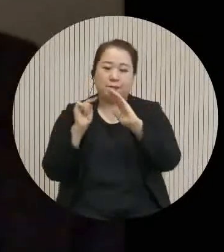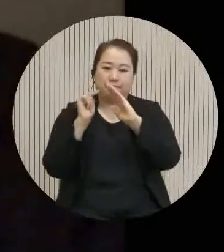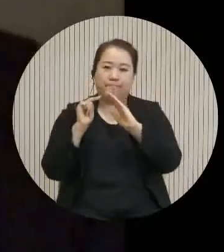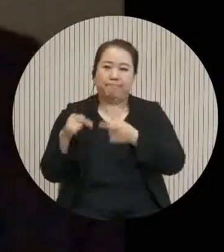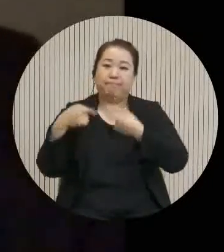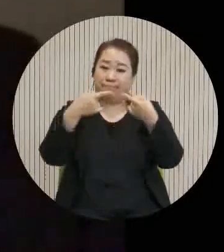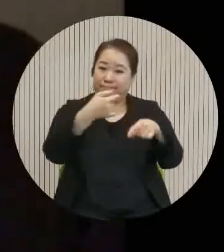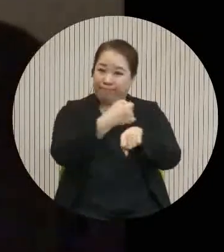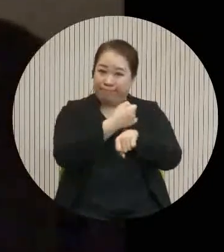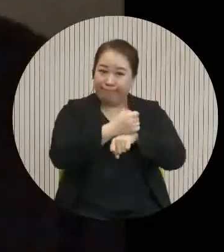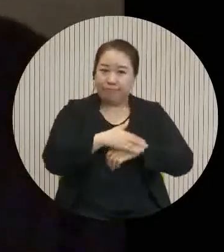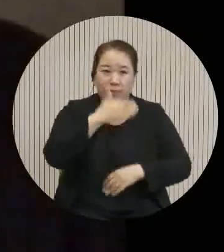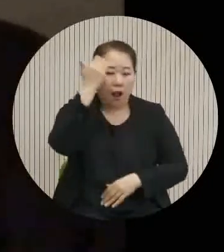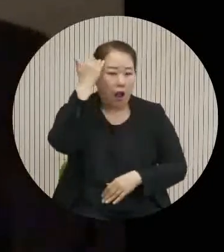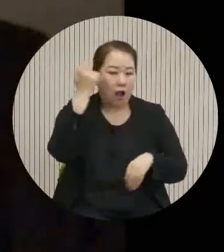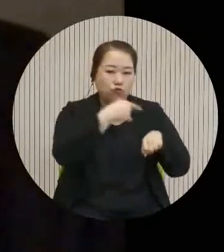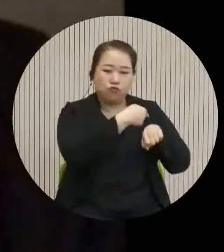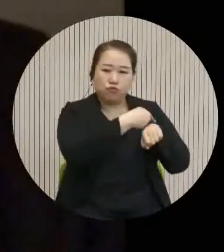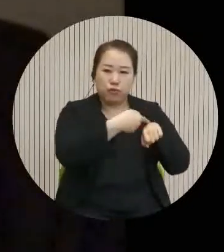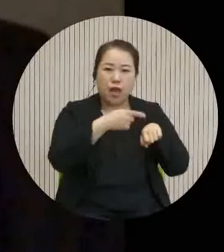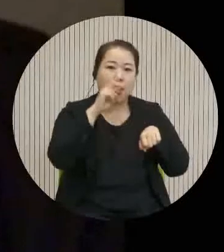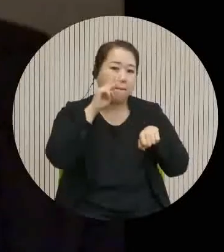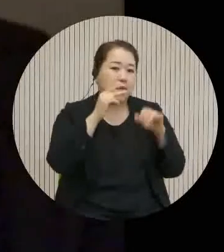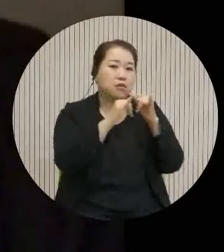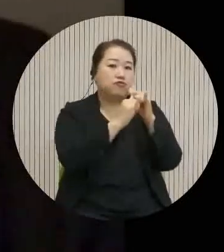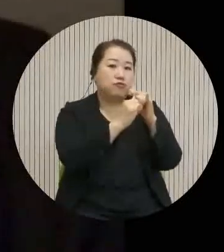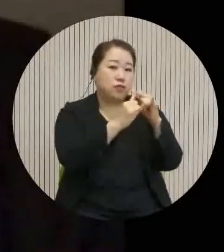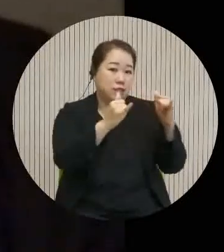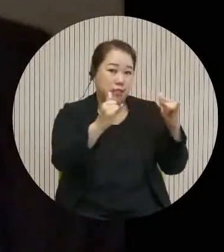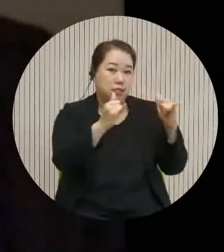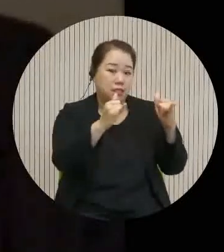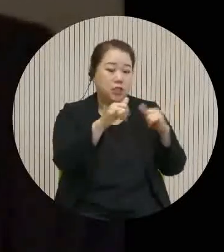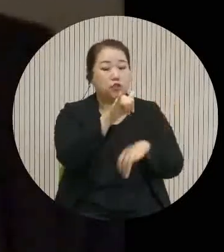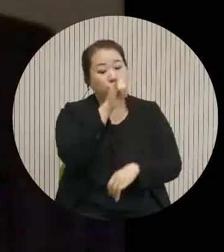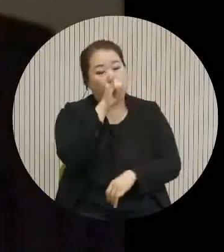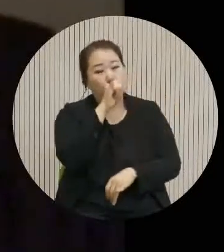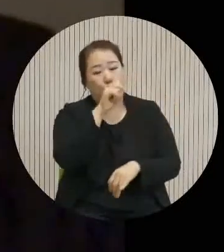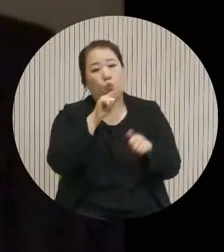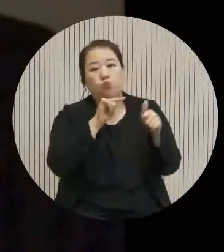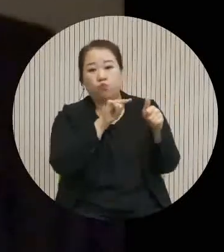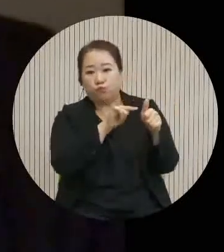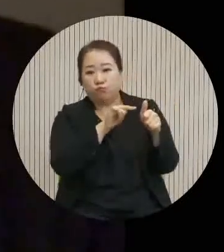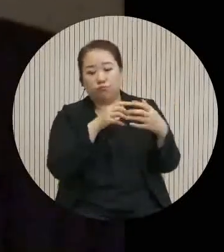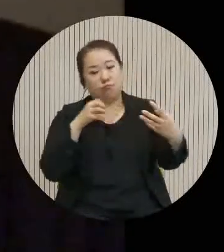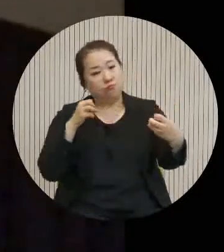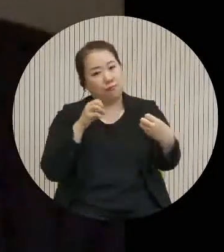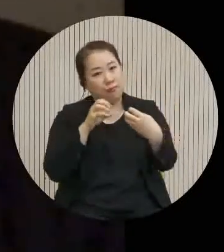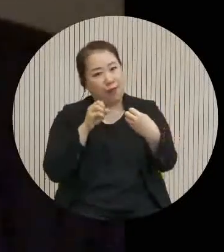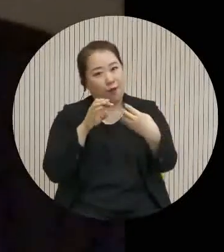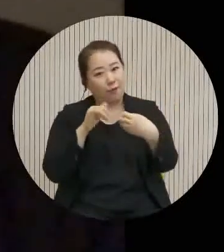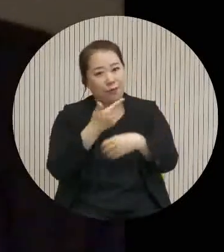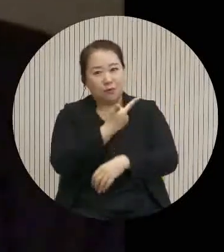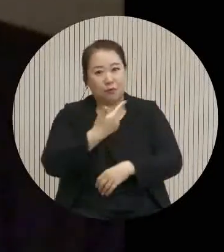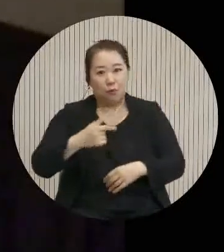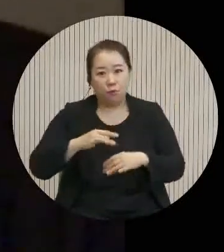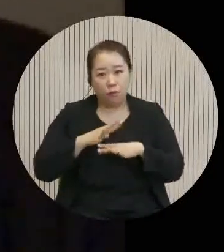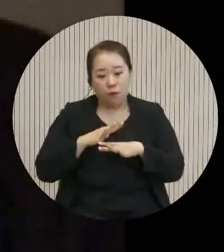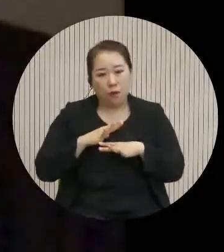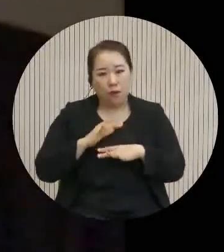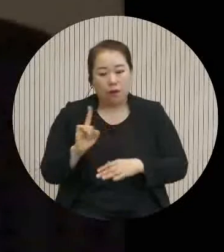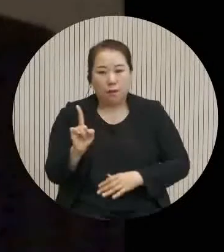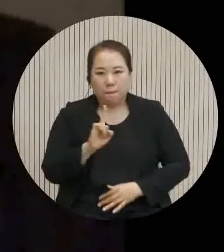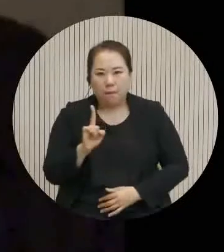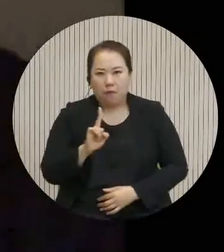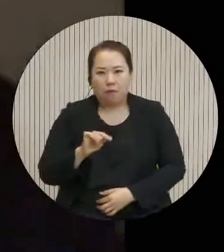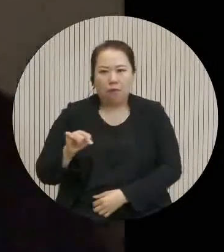Korean Americans, and she chatted with them, and to her surprise, they spoke Korean